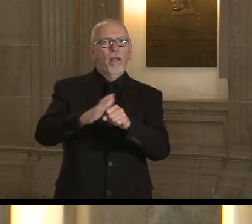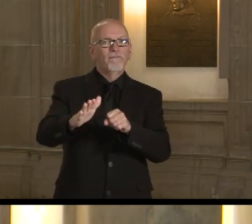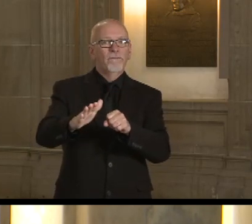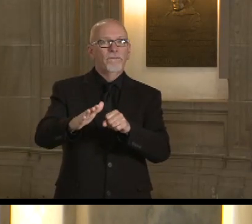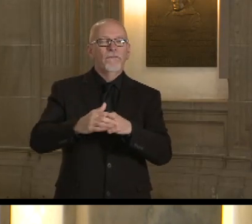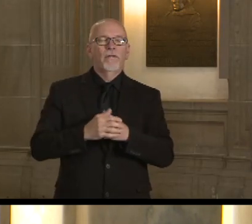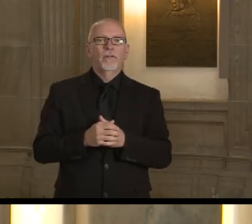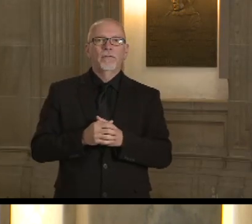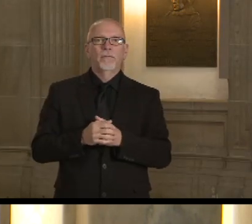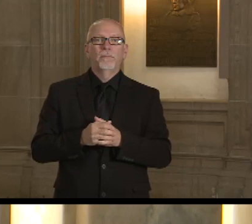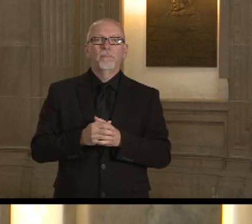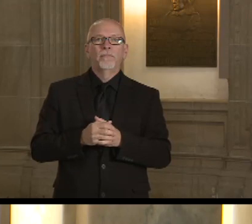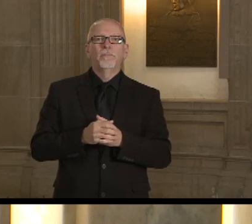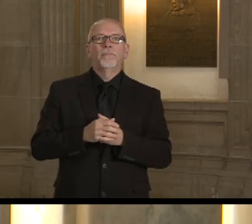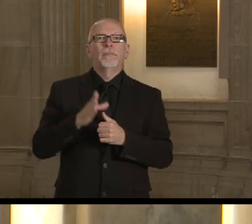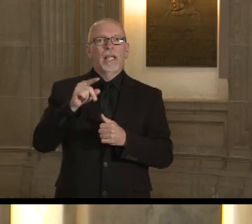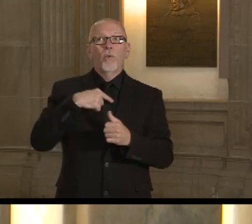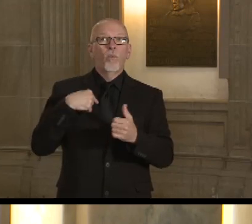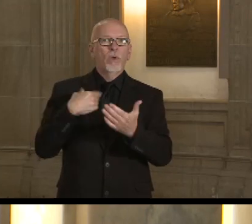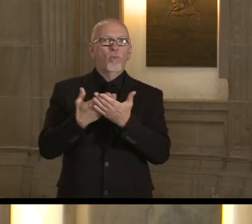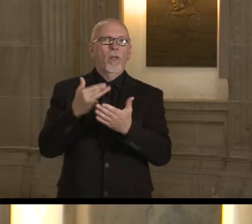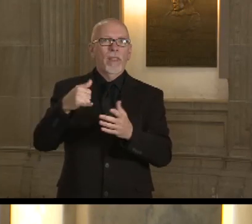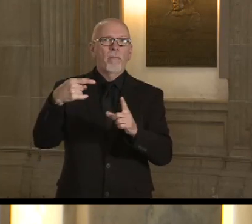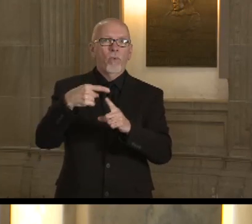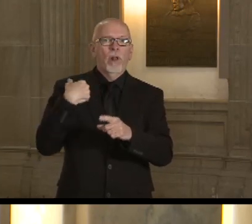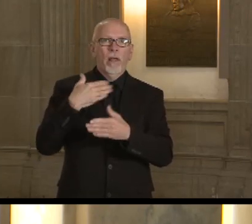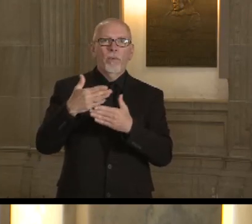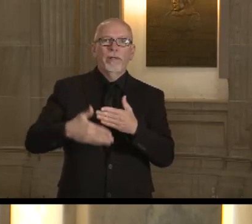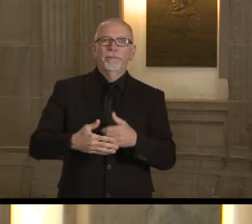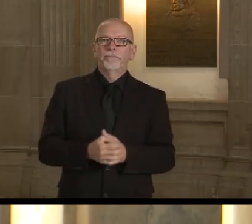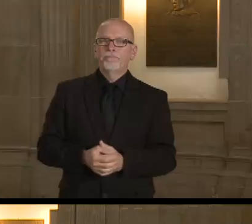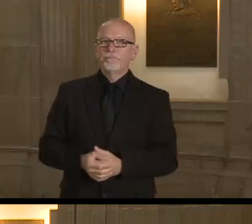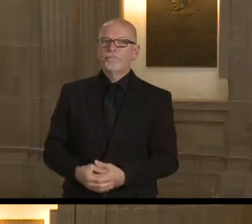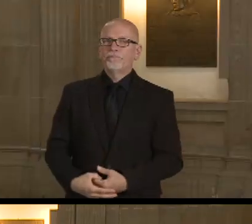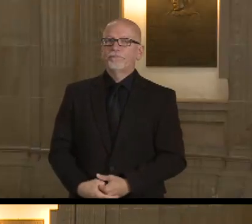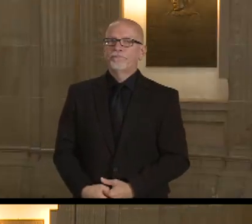enough. And we got there over the weekend.